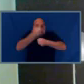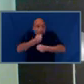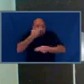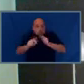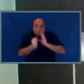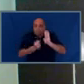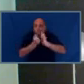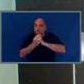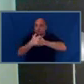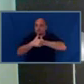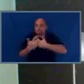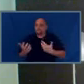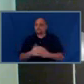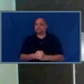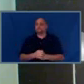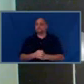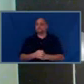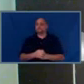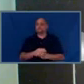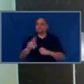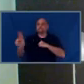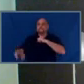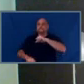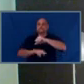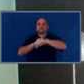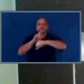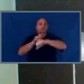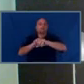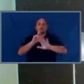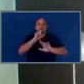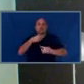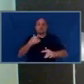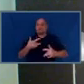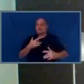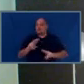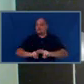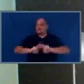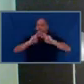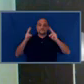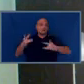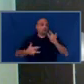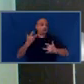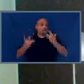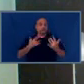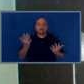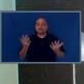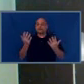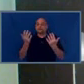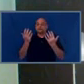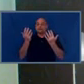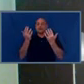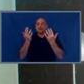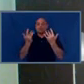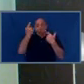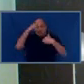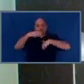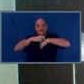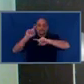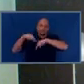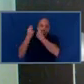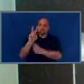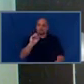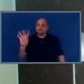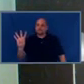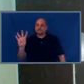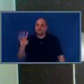time. Of course, incredibly excited. Been waiting for this moment also since 2004. I started working